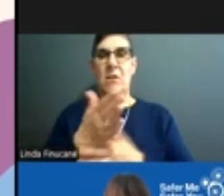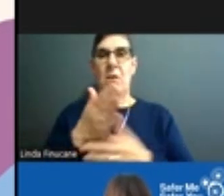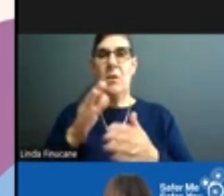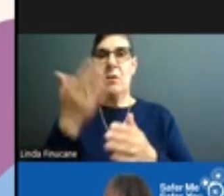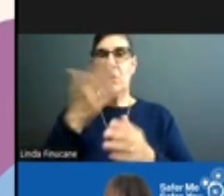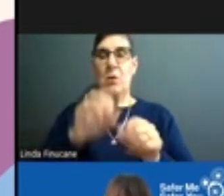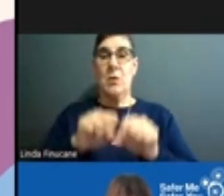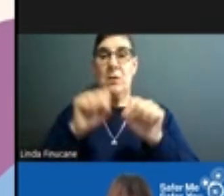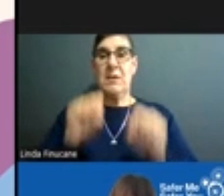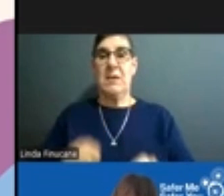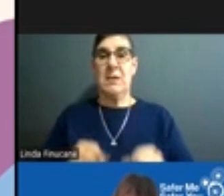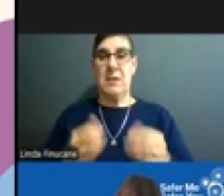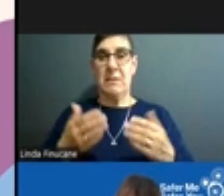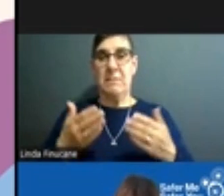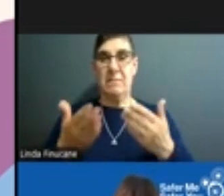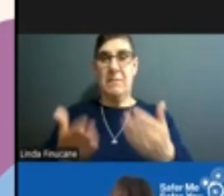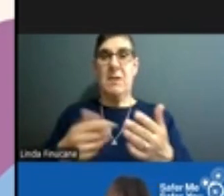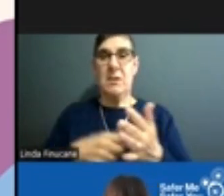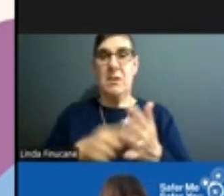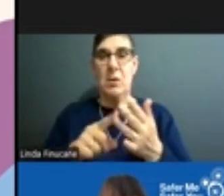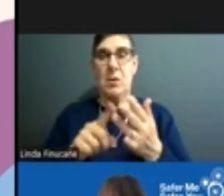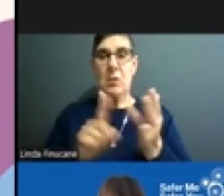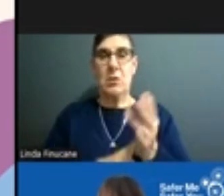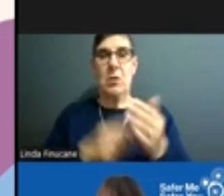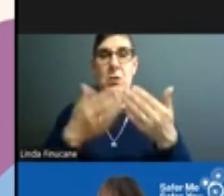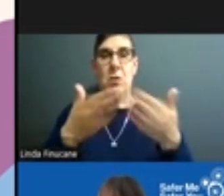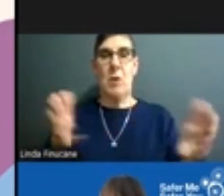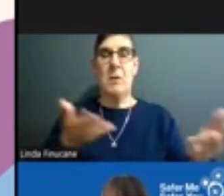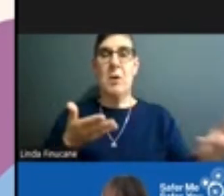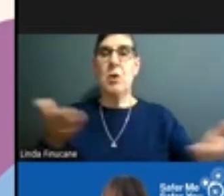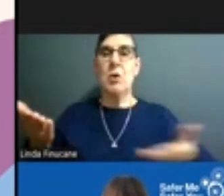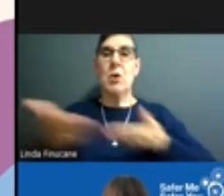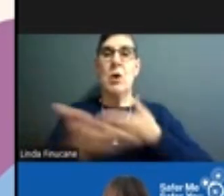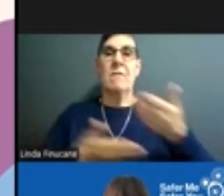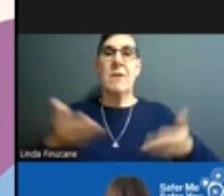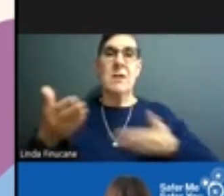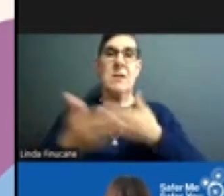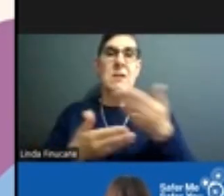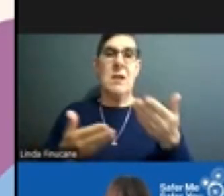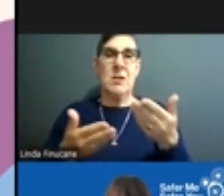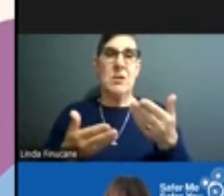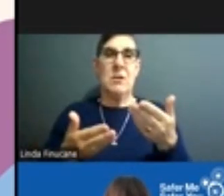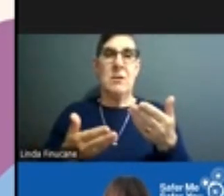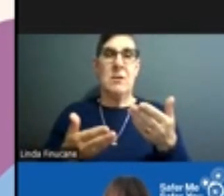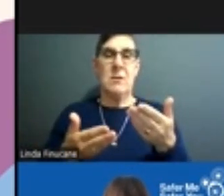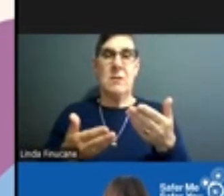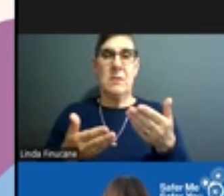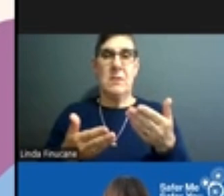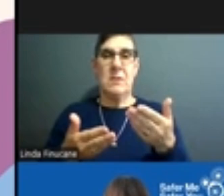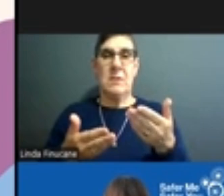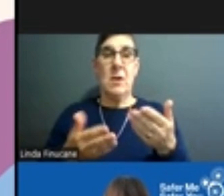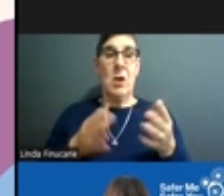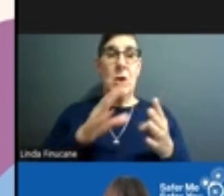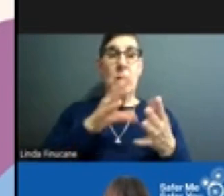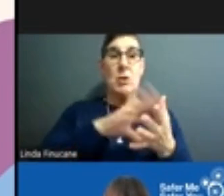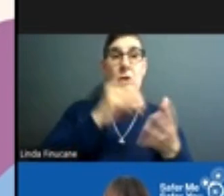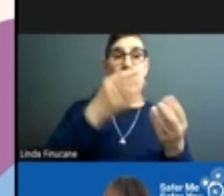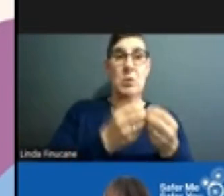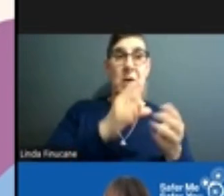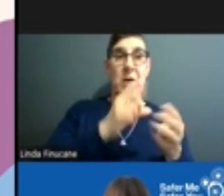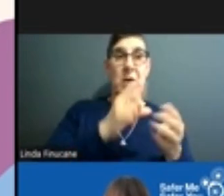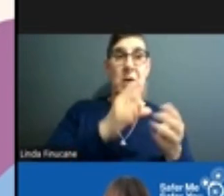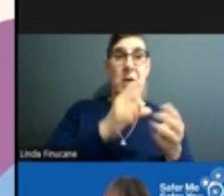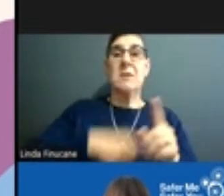really great way to open conversations and not just for the students with disability, but to look at those 6